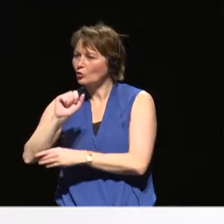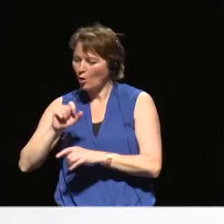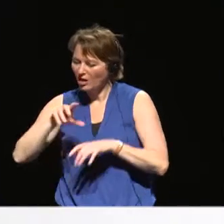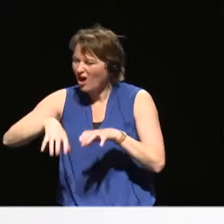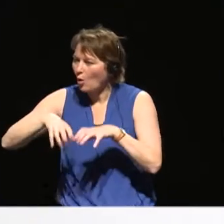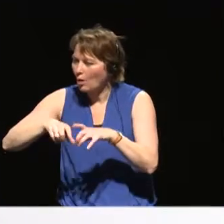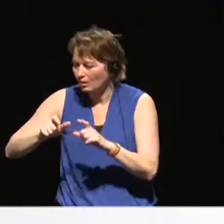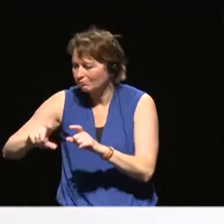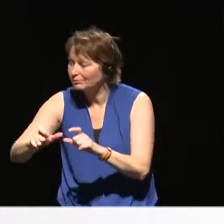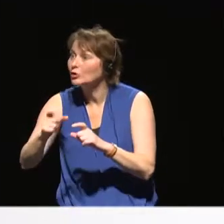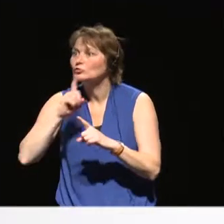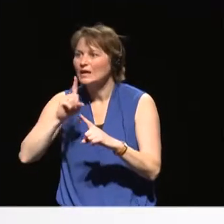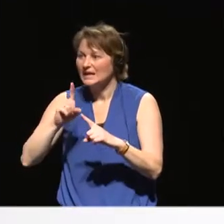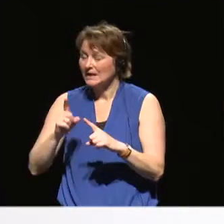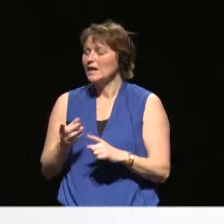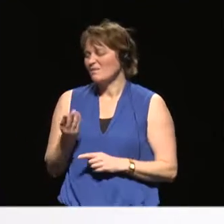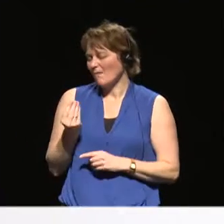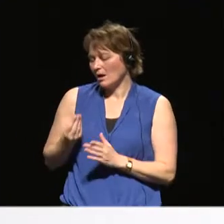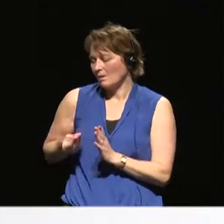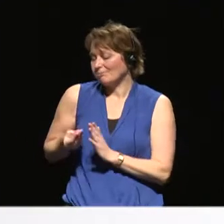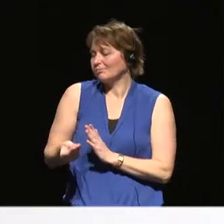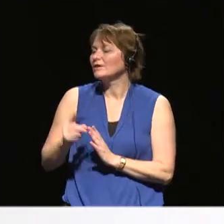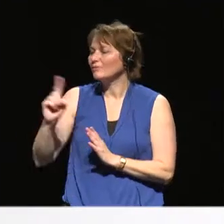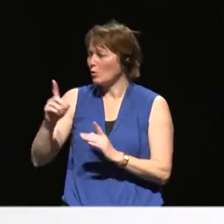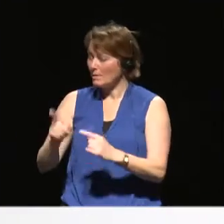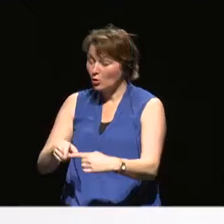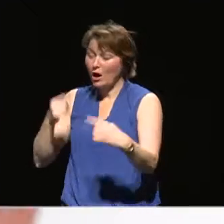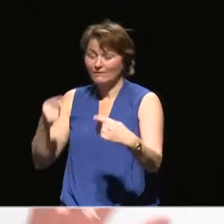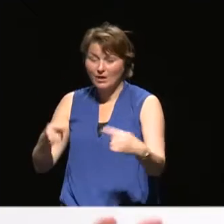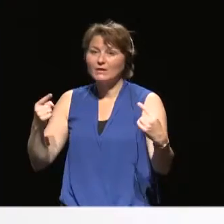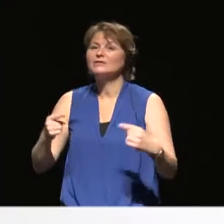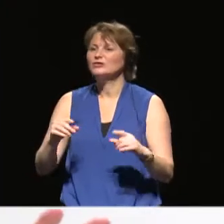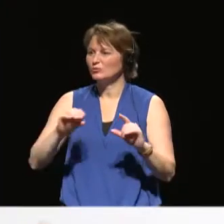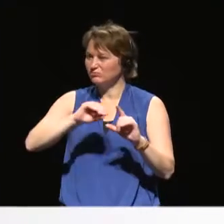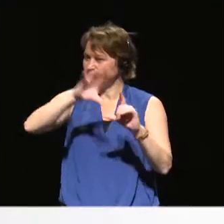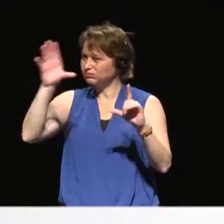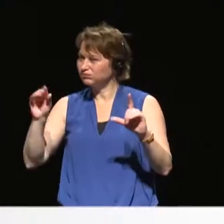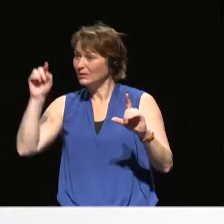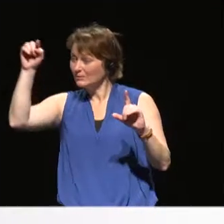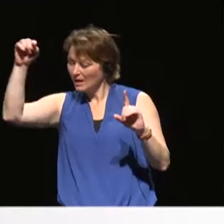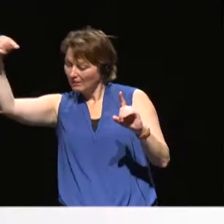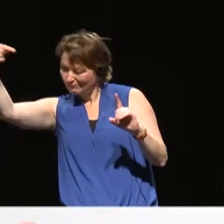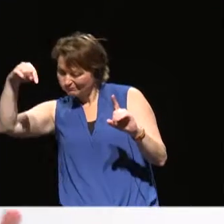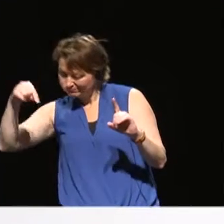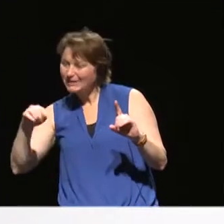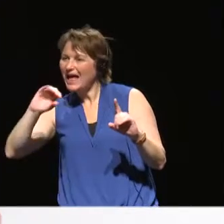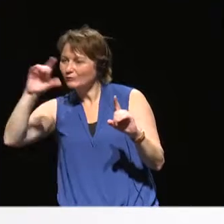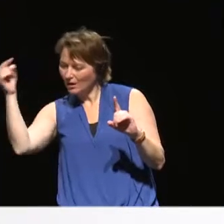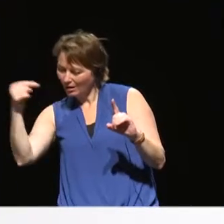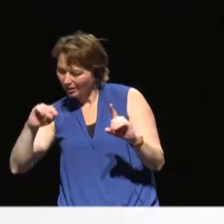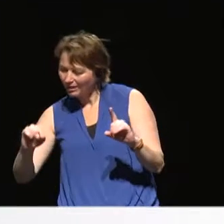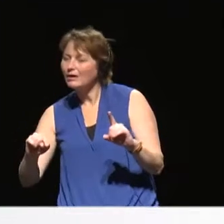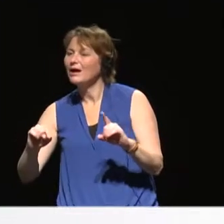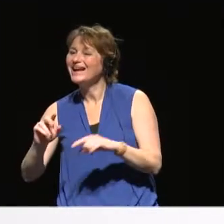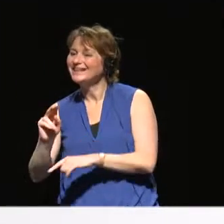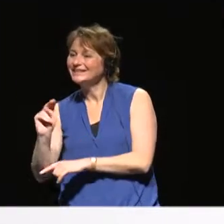conflict. From the Horn of Africa into East Africa, across the Sahel into Nigeria and Mali, you today